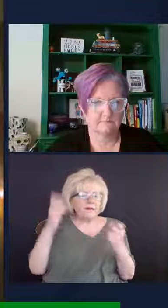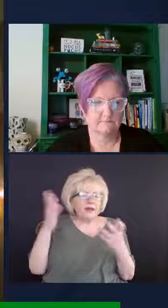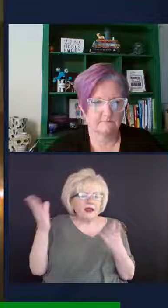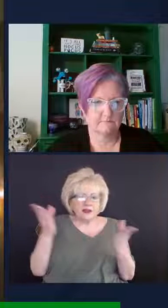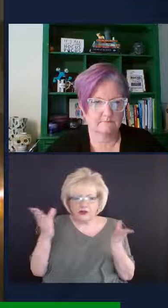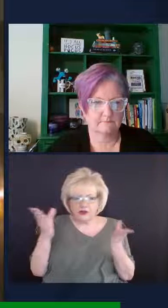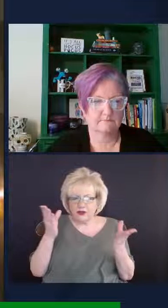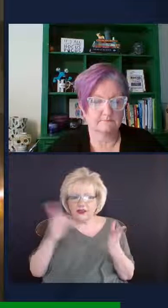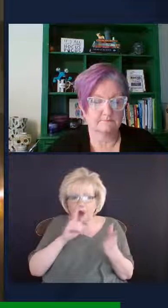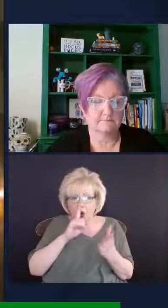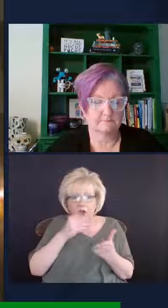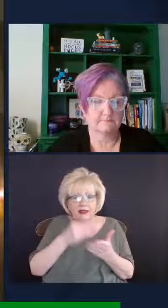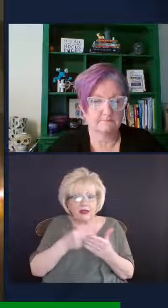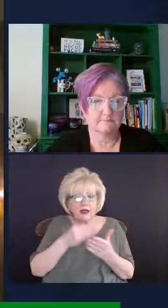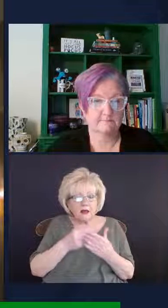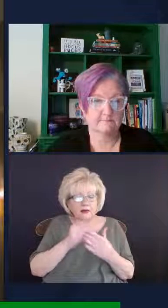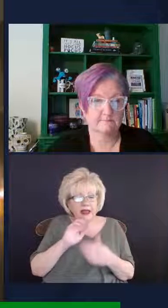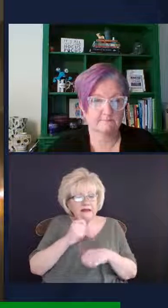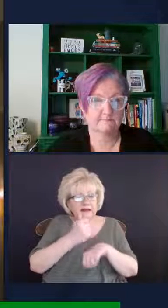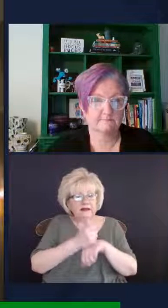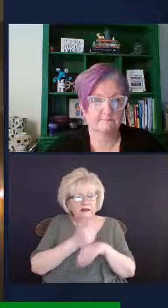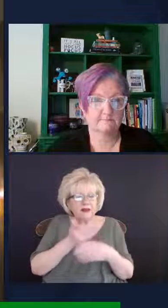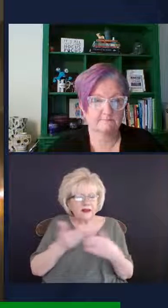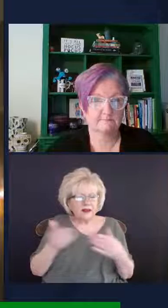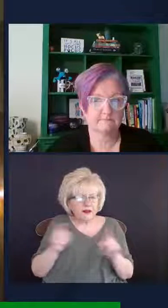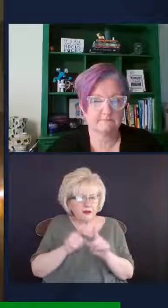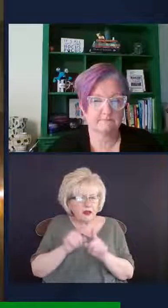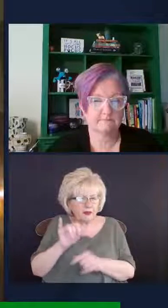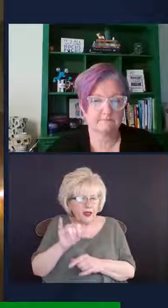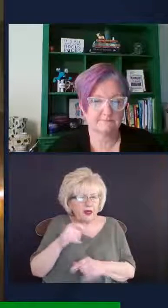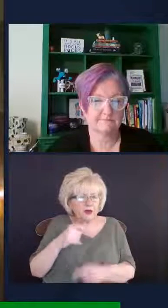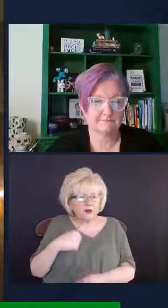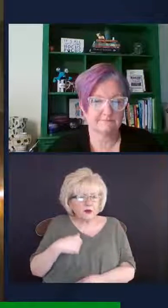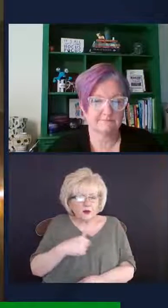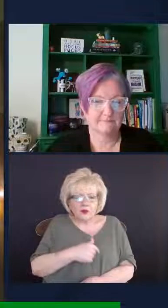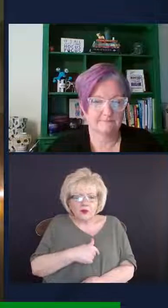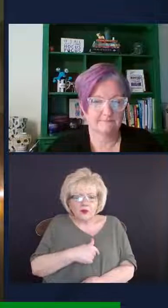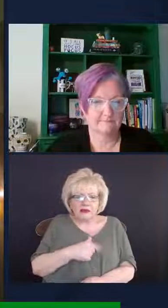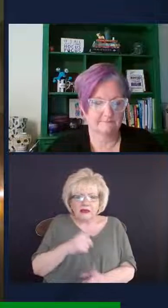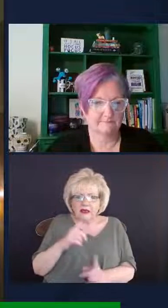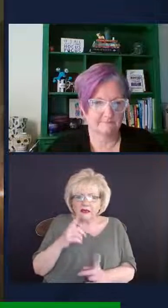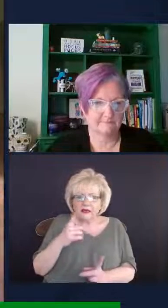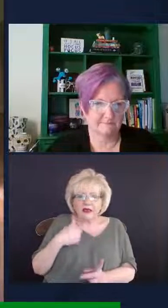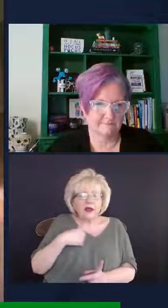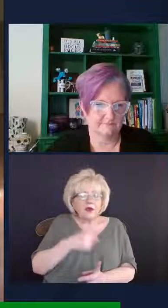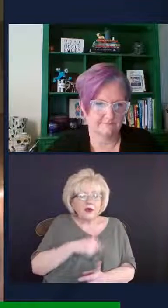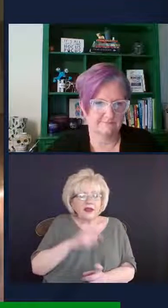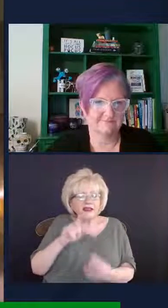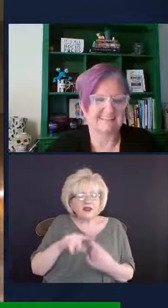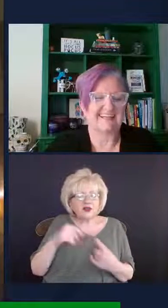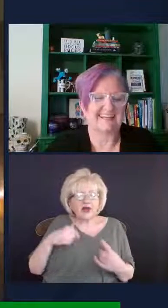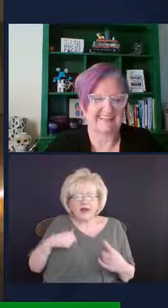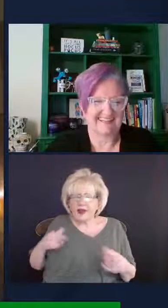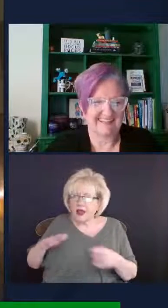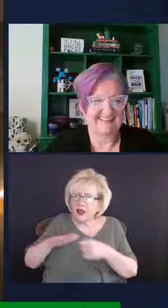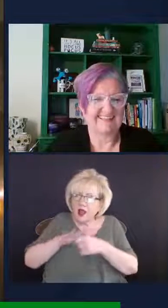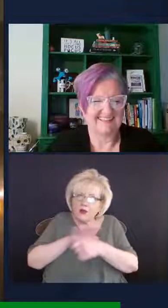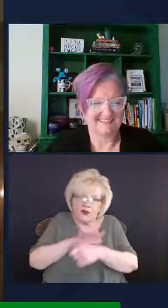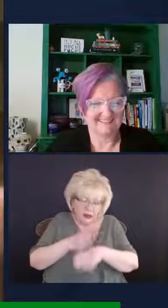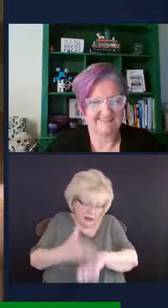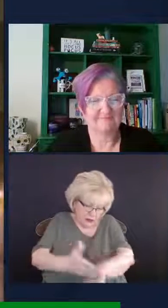based and things like that. So, like, we need, like, when I say we need a complete overhaul, I mean